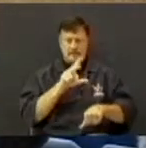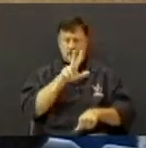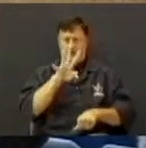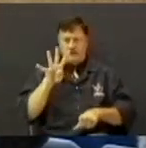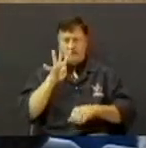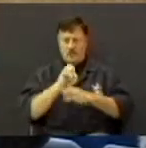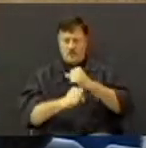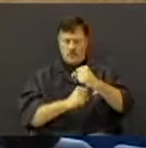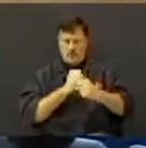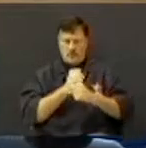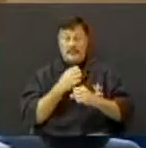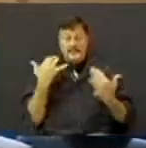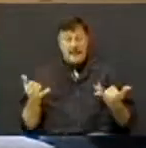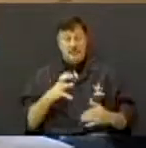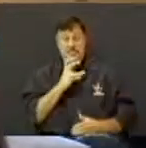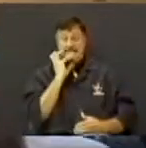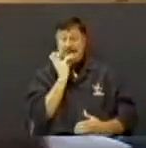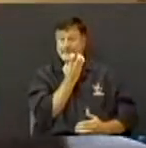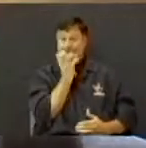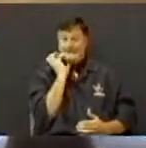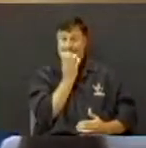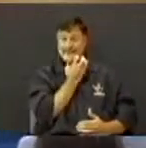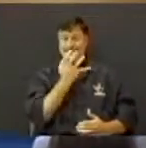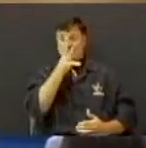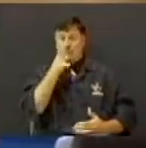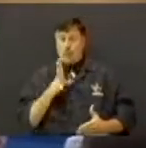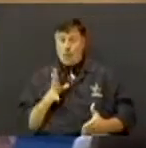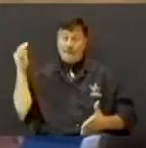She's the meanest woman in West Virginia, but she ain't none of them other things.